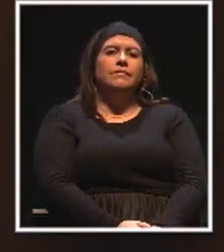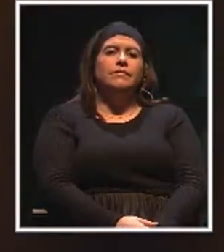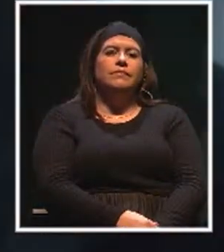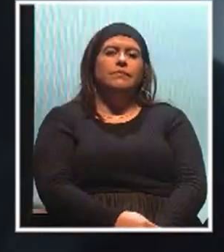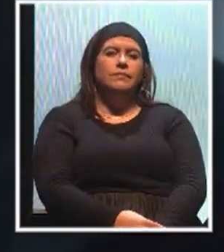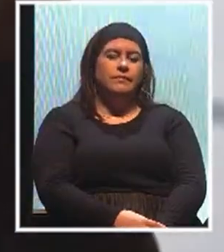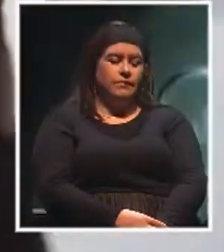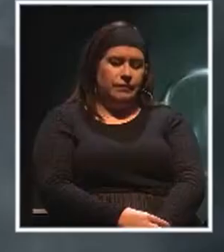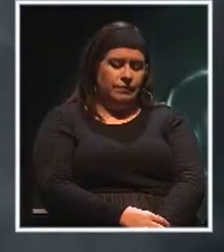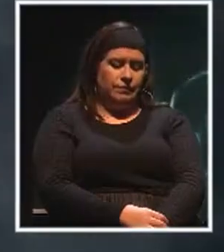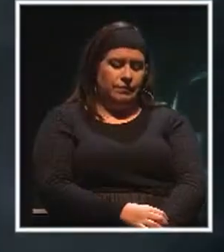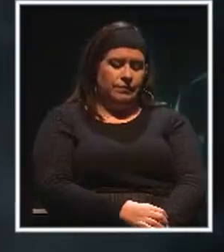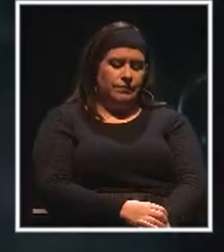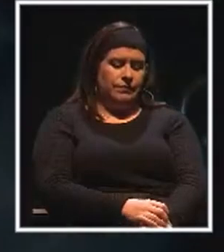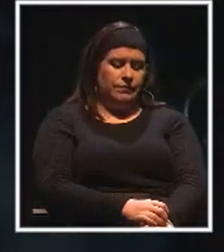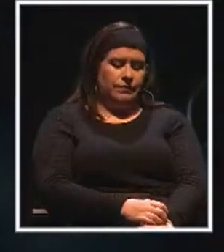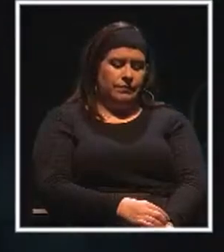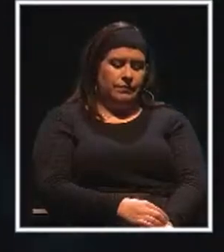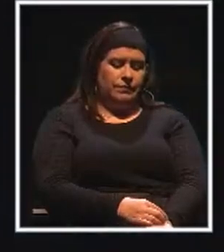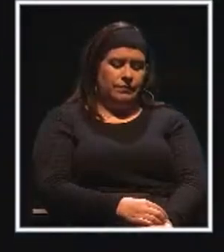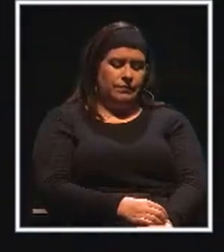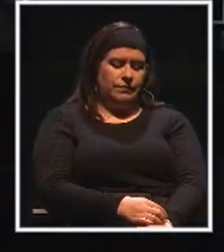dive deeper into Game of Thrones.